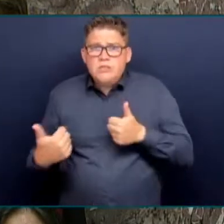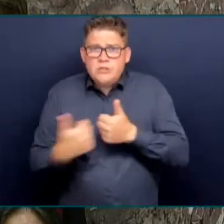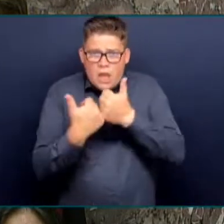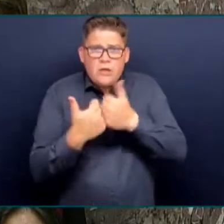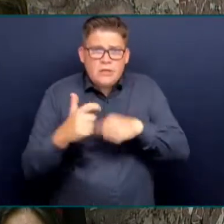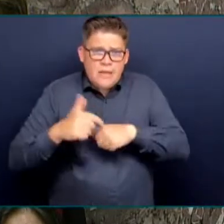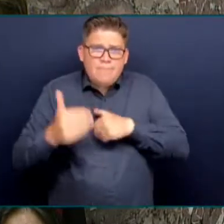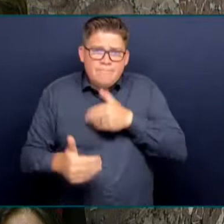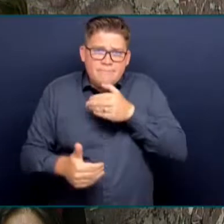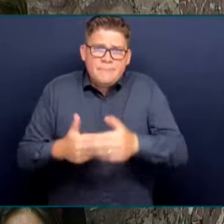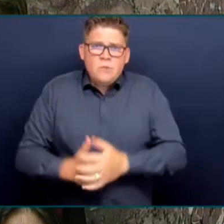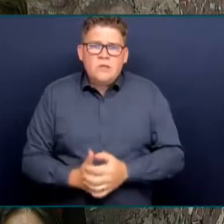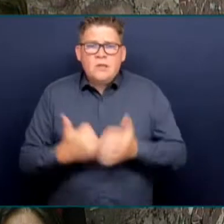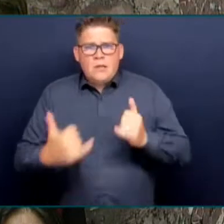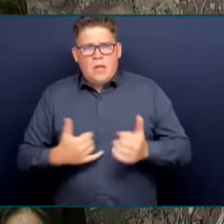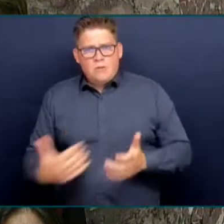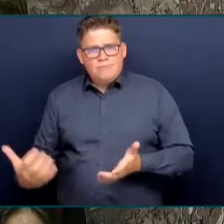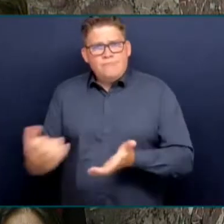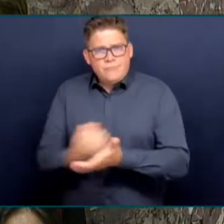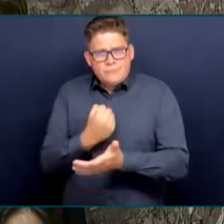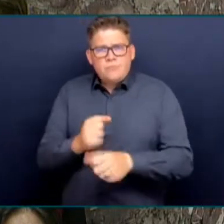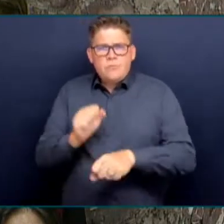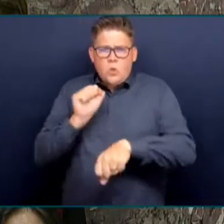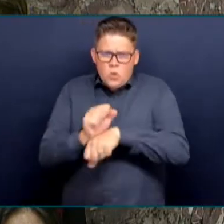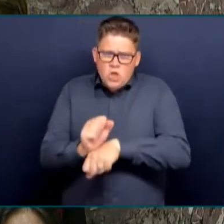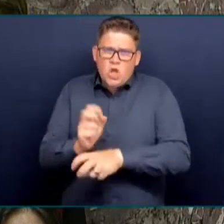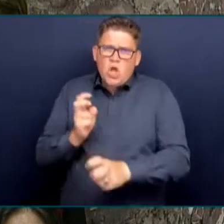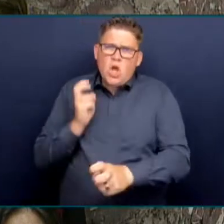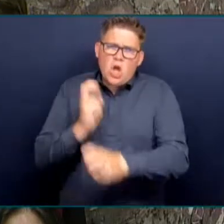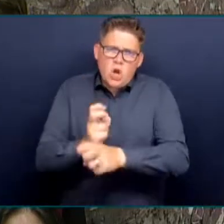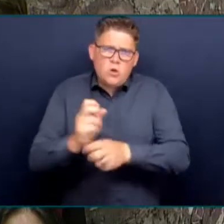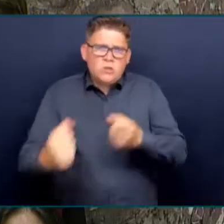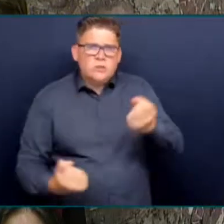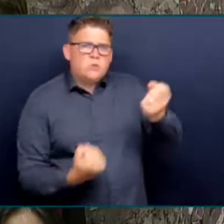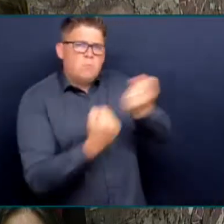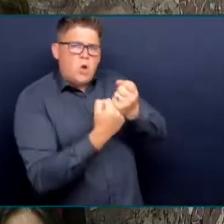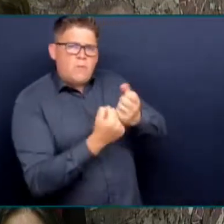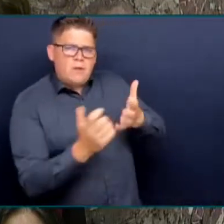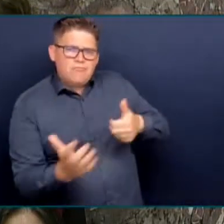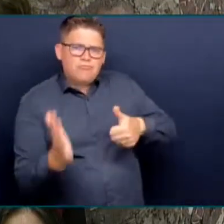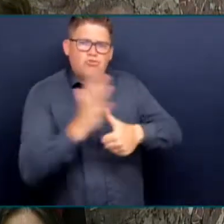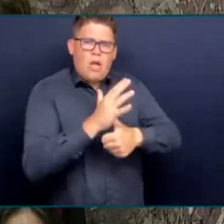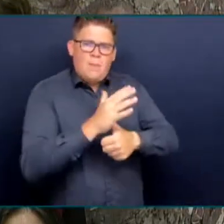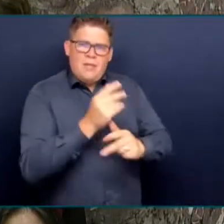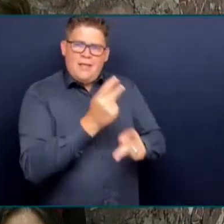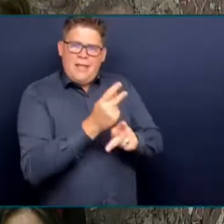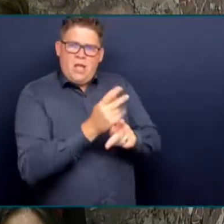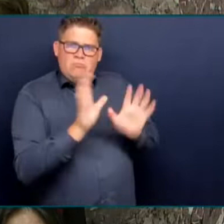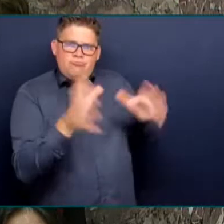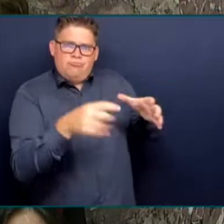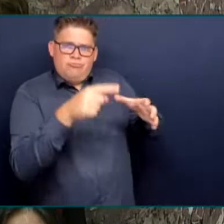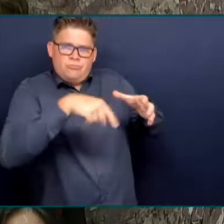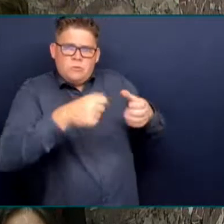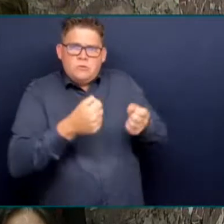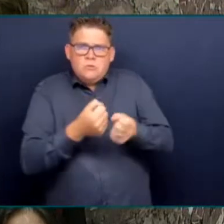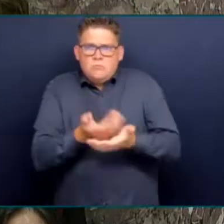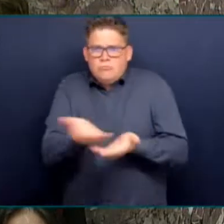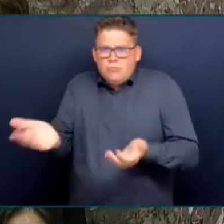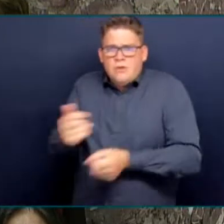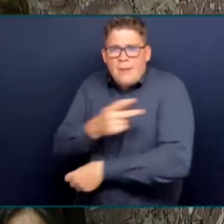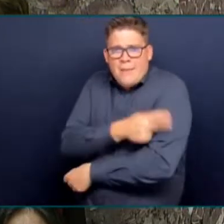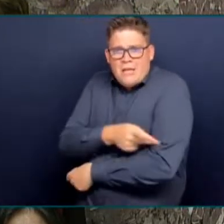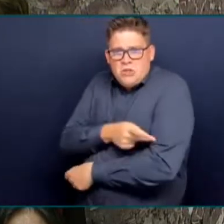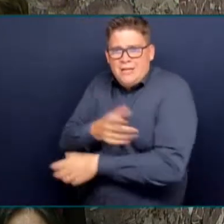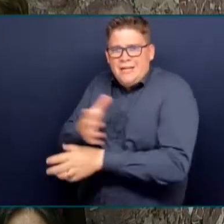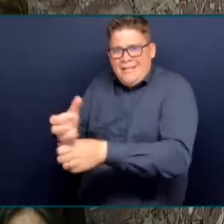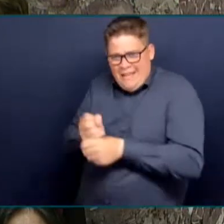to support primary care, to support patients in getting the care they need and deserve in the community. That's why we've taken the